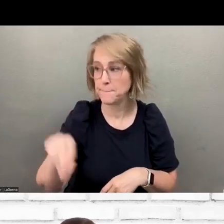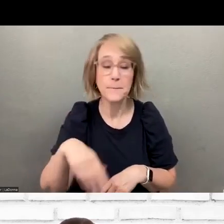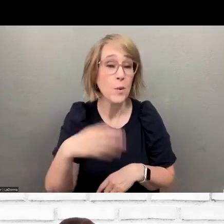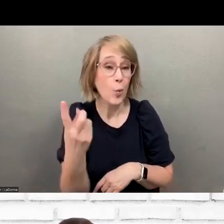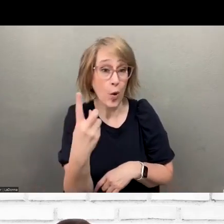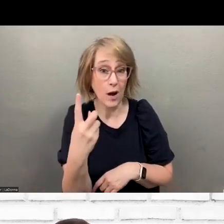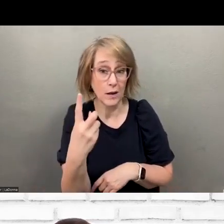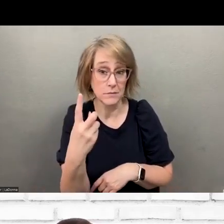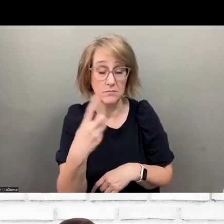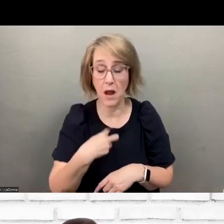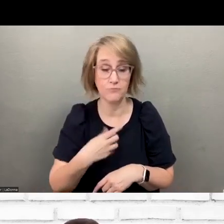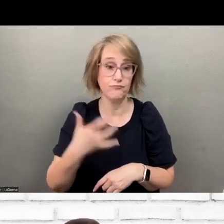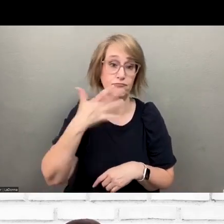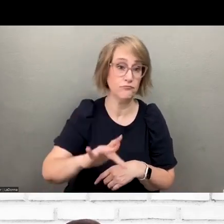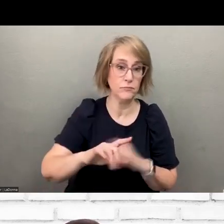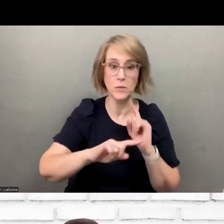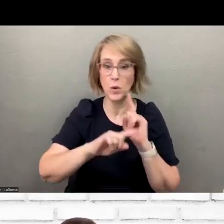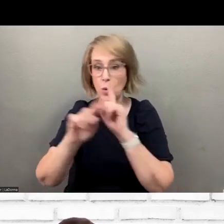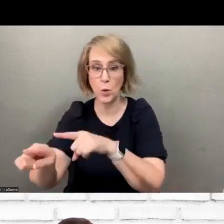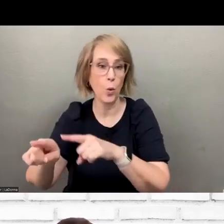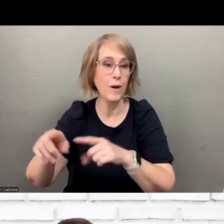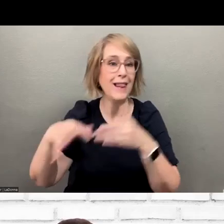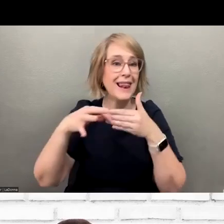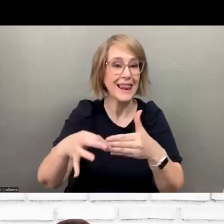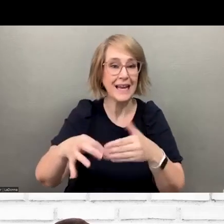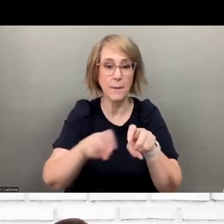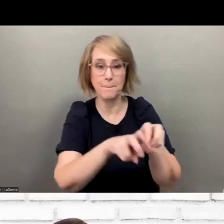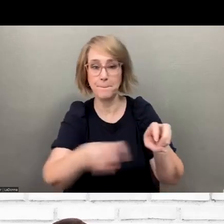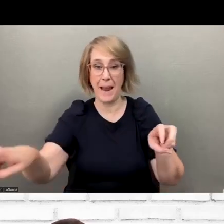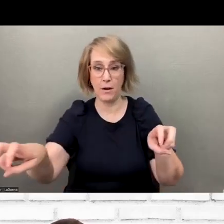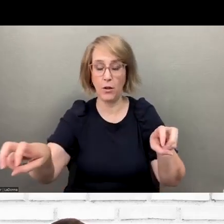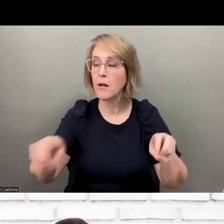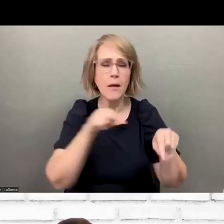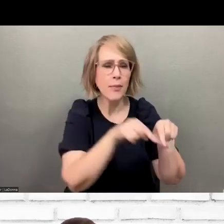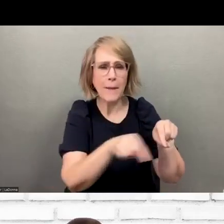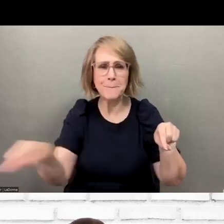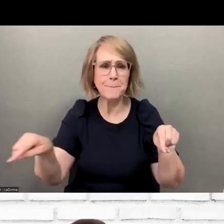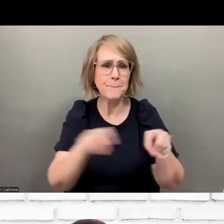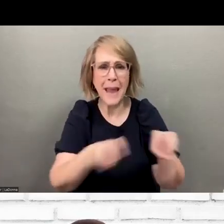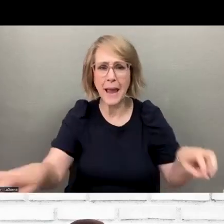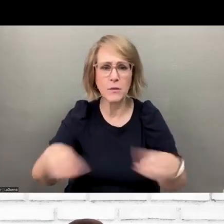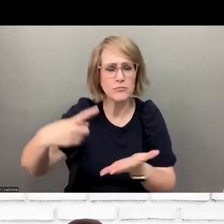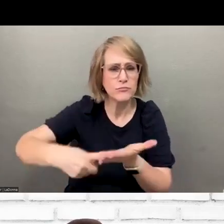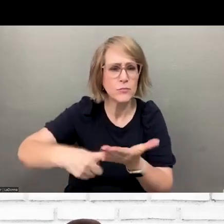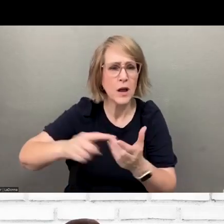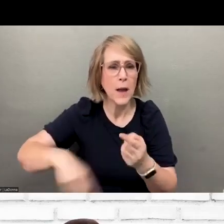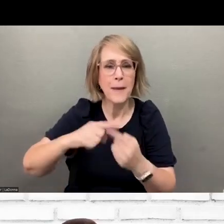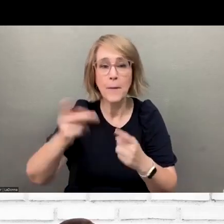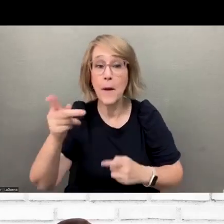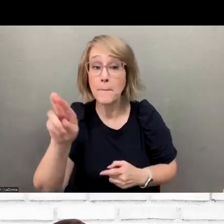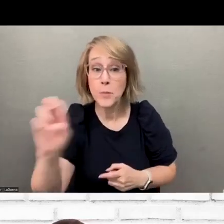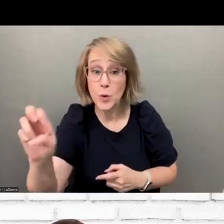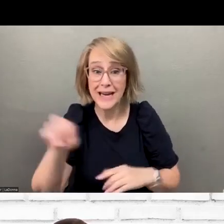had the pleasure of being the moderator for a panel that was doing a discussion on pre-admission medical clearance,